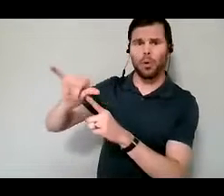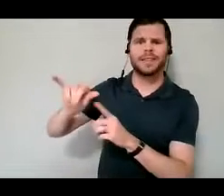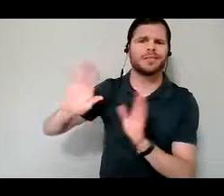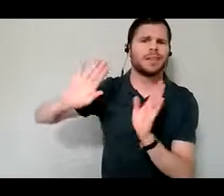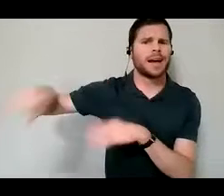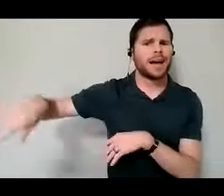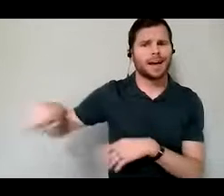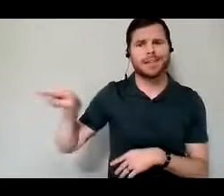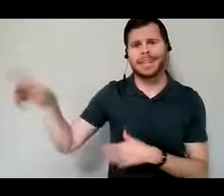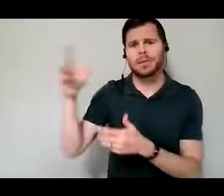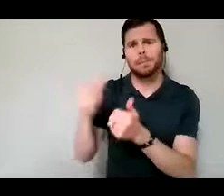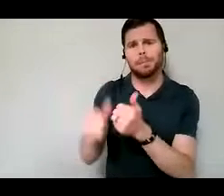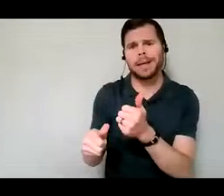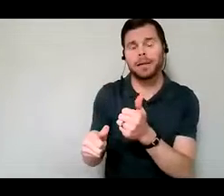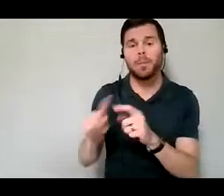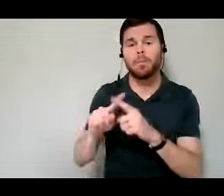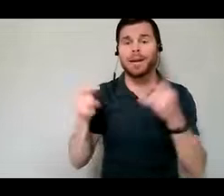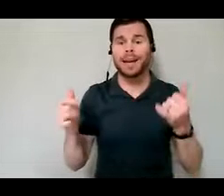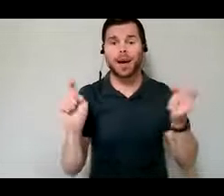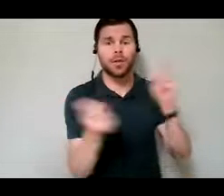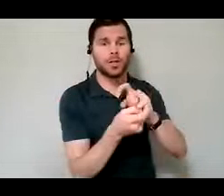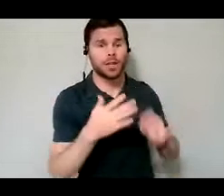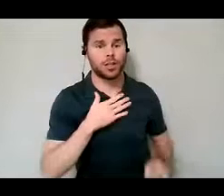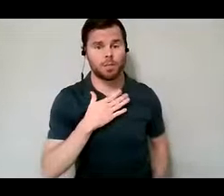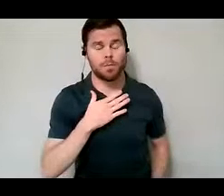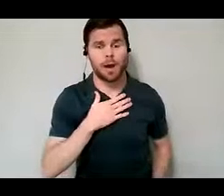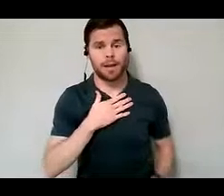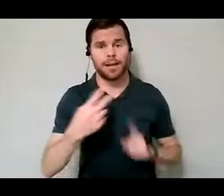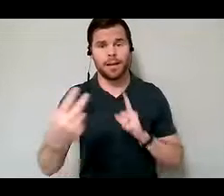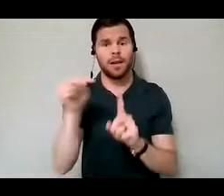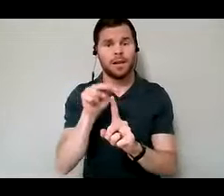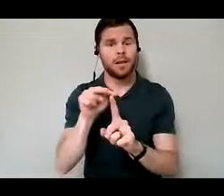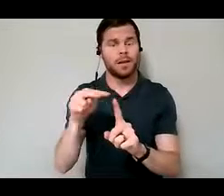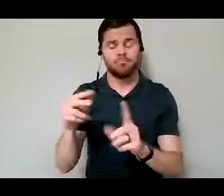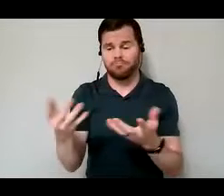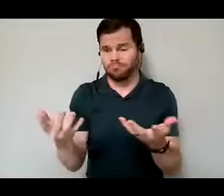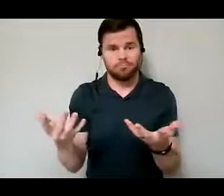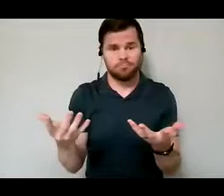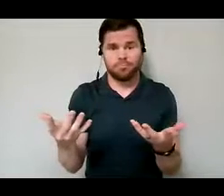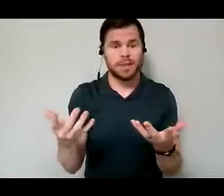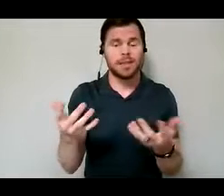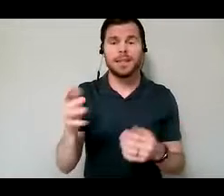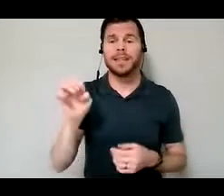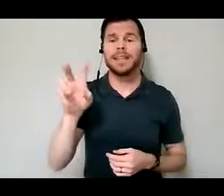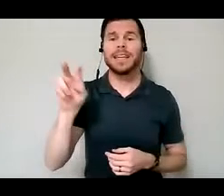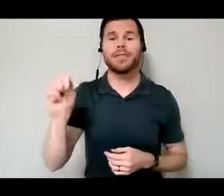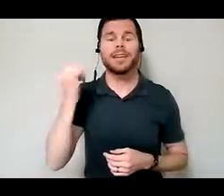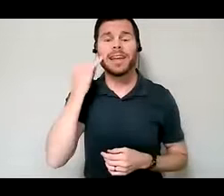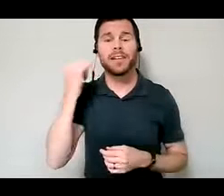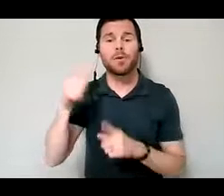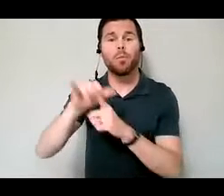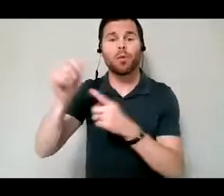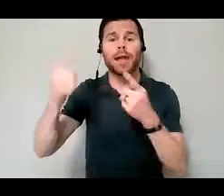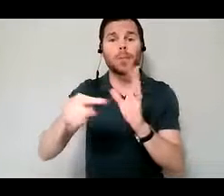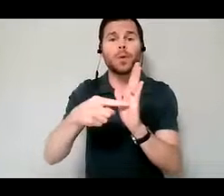of changed. Like, I'm not going to let somebody, even if it's one single time, I'm not going to